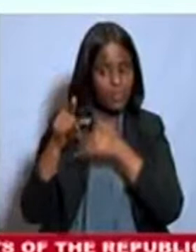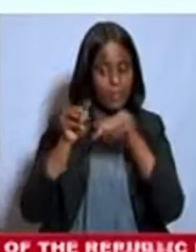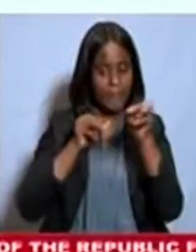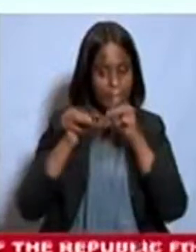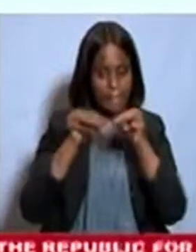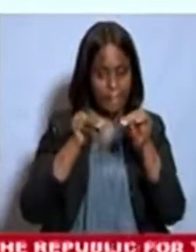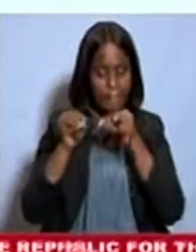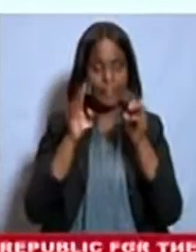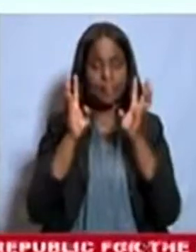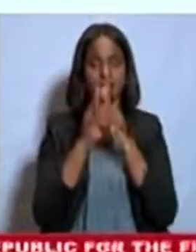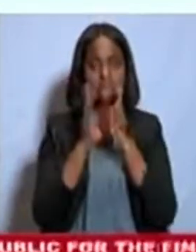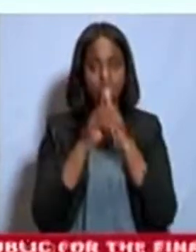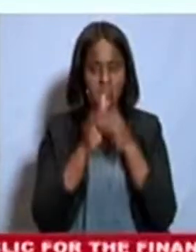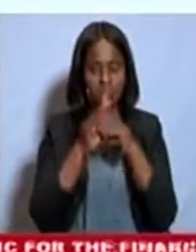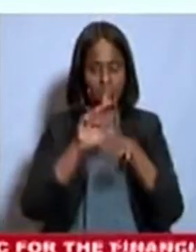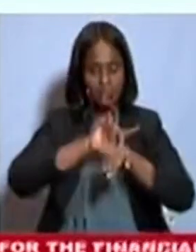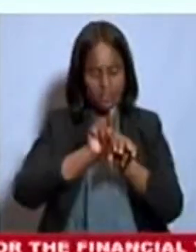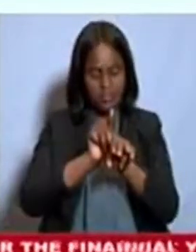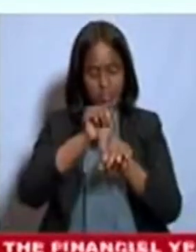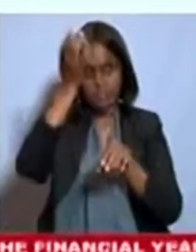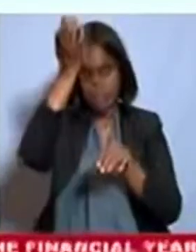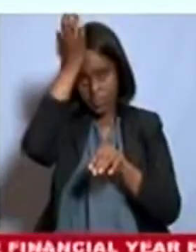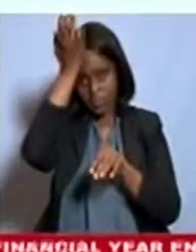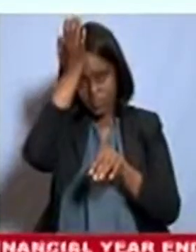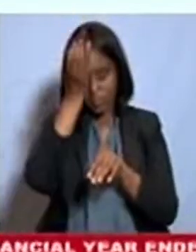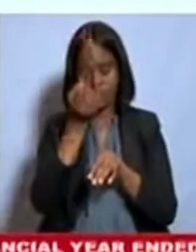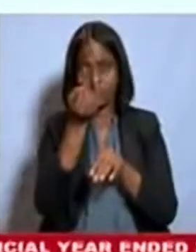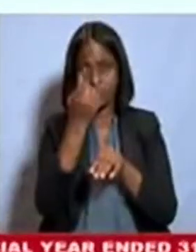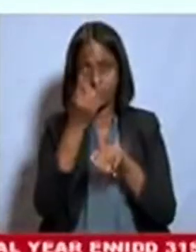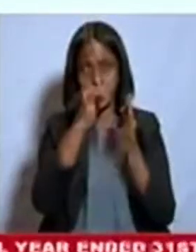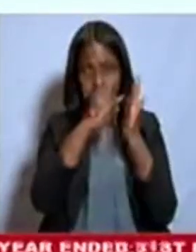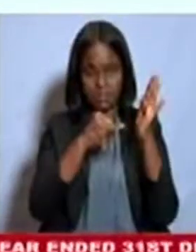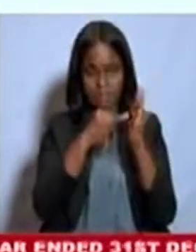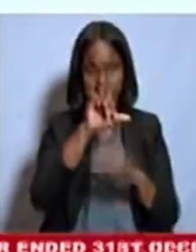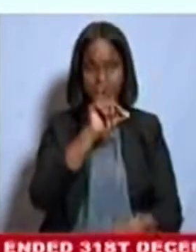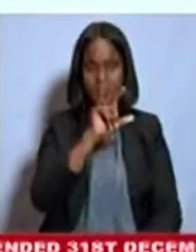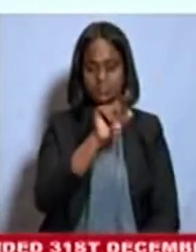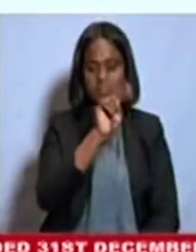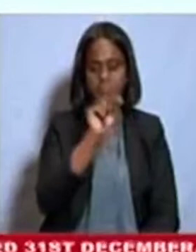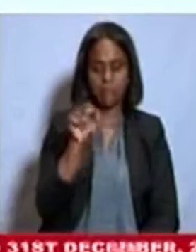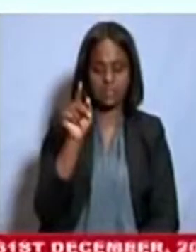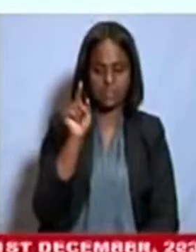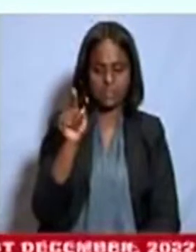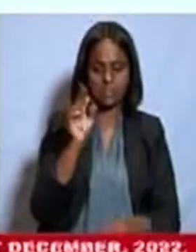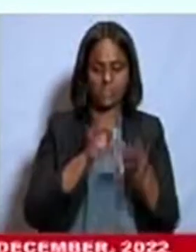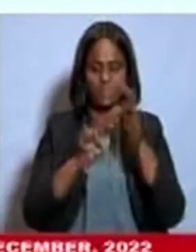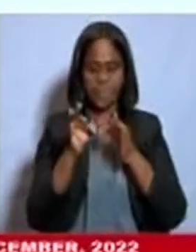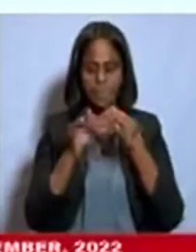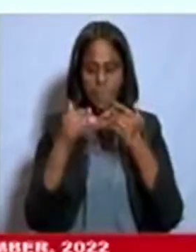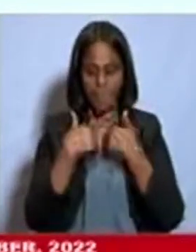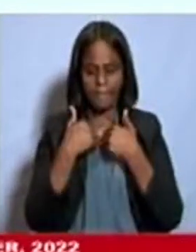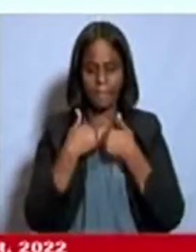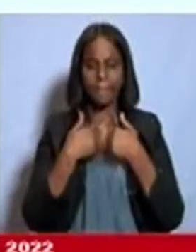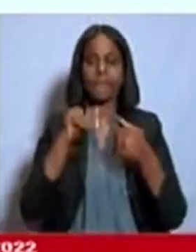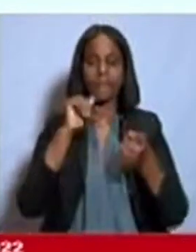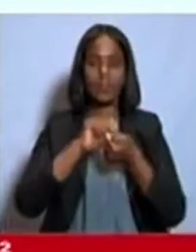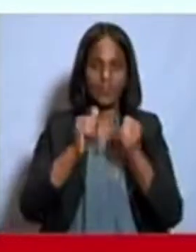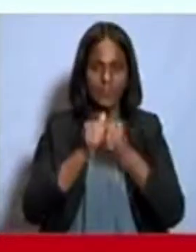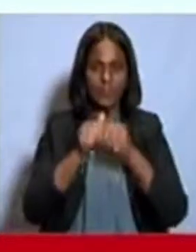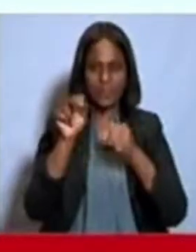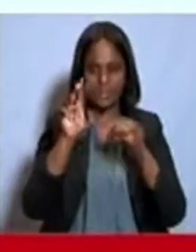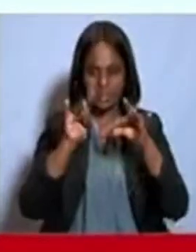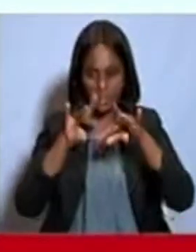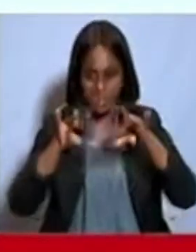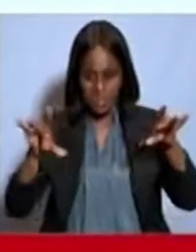management meeting minutes dated 11th January 2022 revealed that there was an encroachment of land